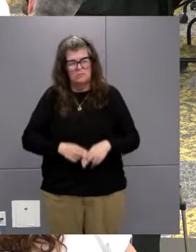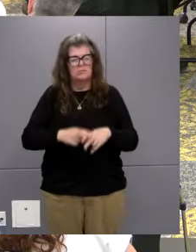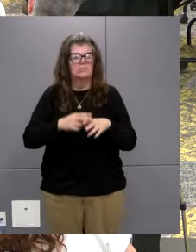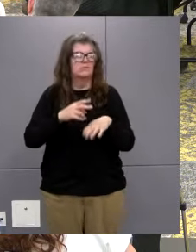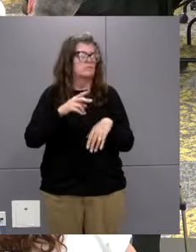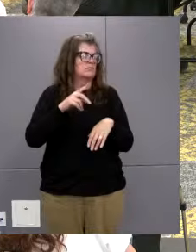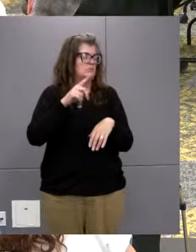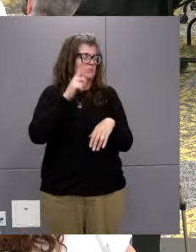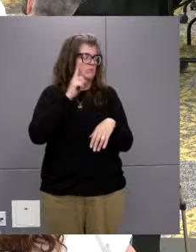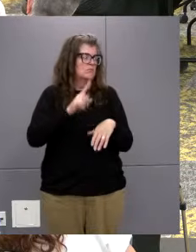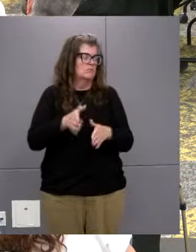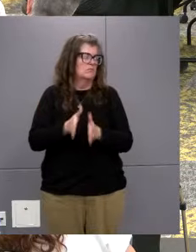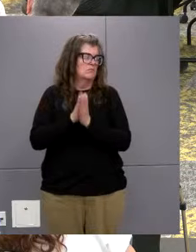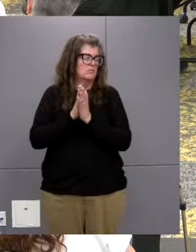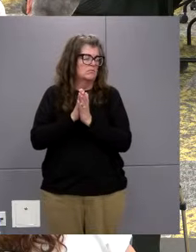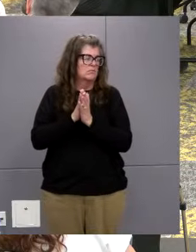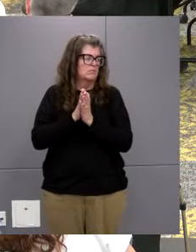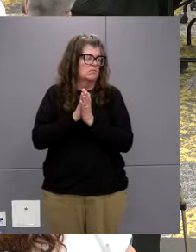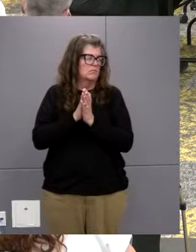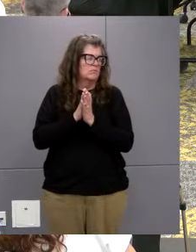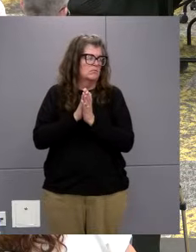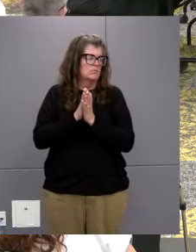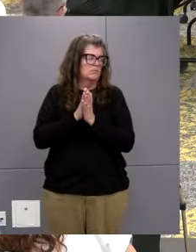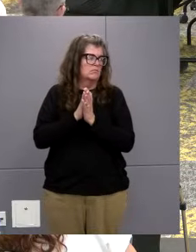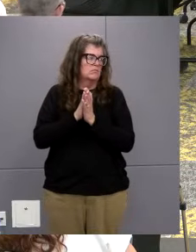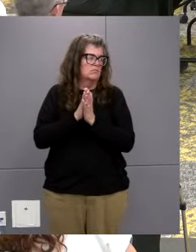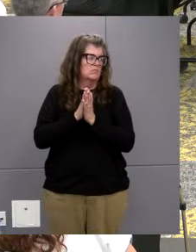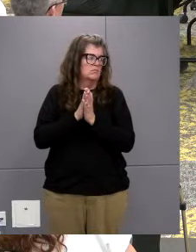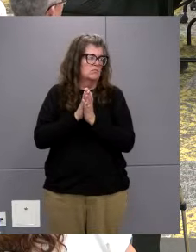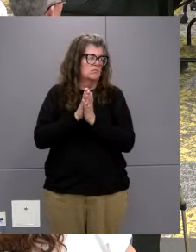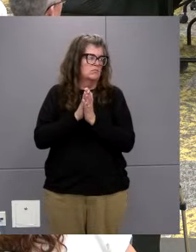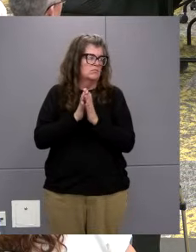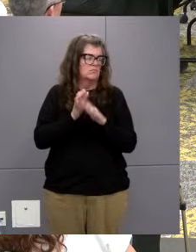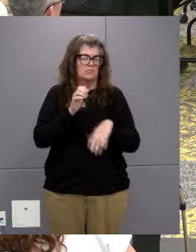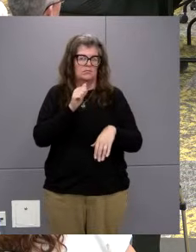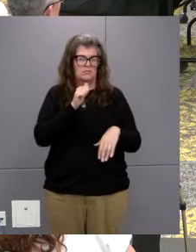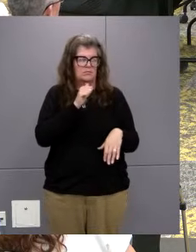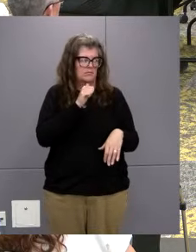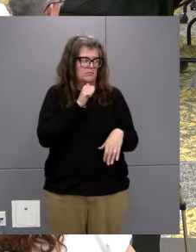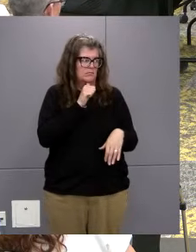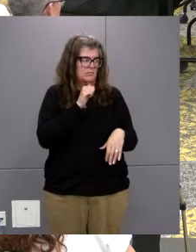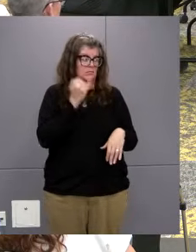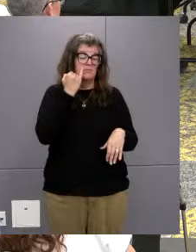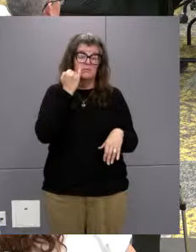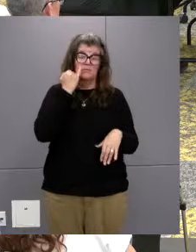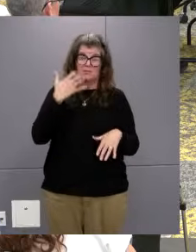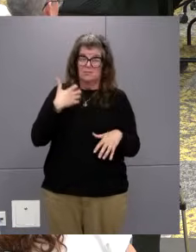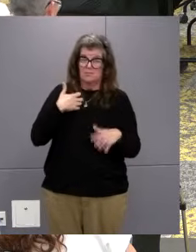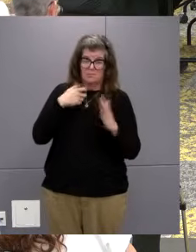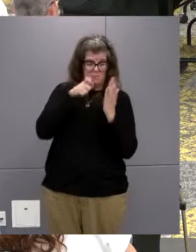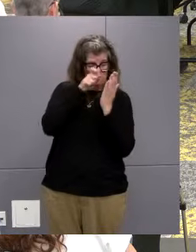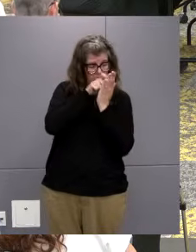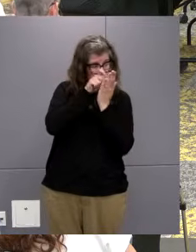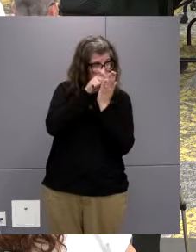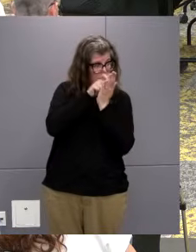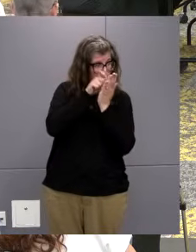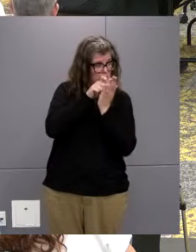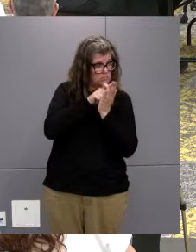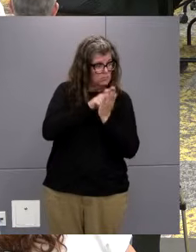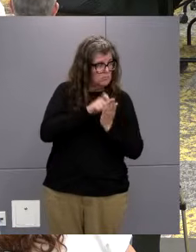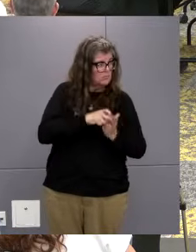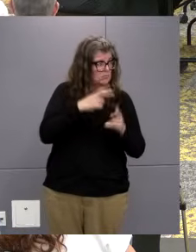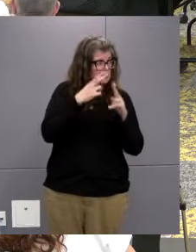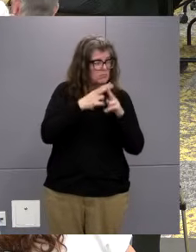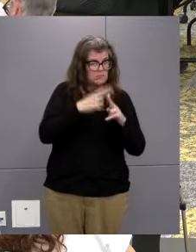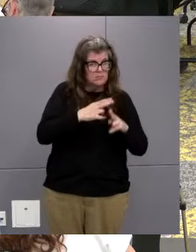upon request. It's not a prohibition of, if I want to sit here and write down the names, it's